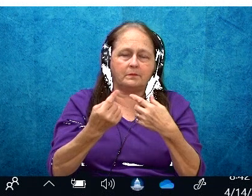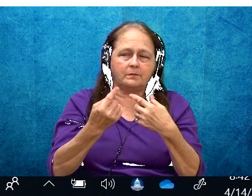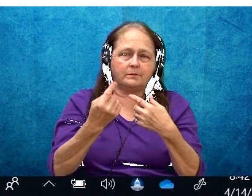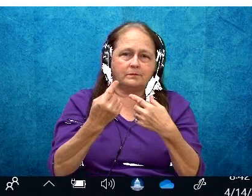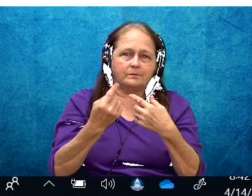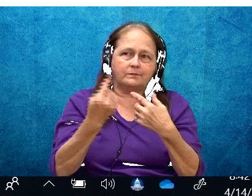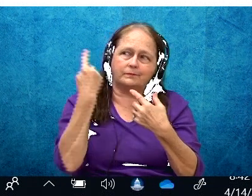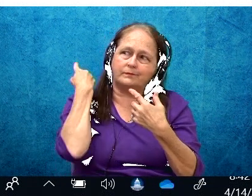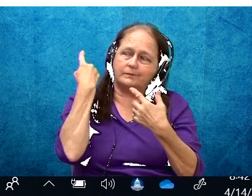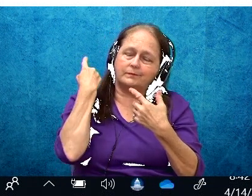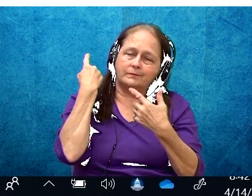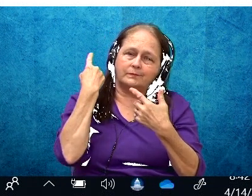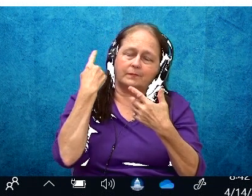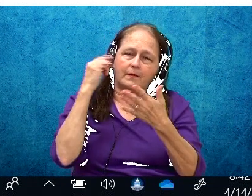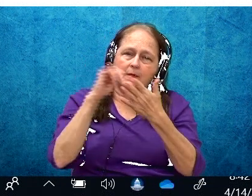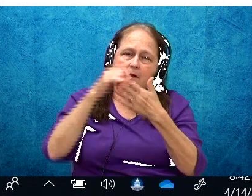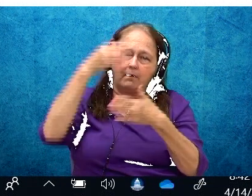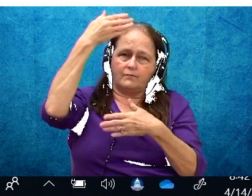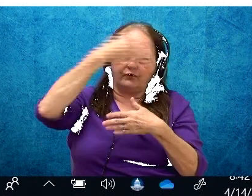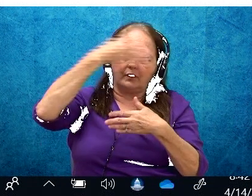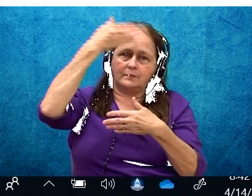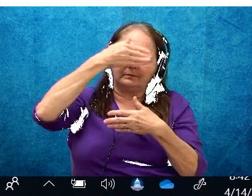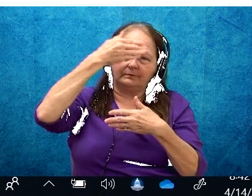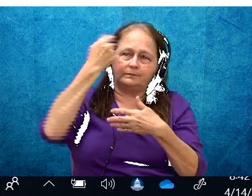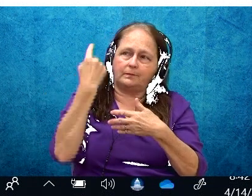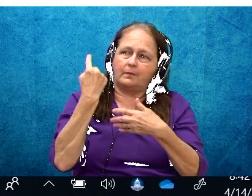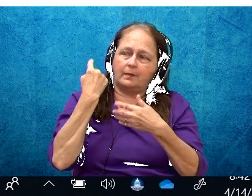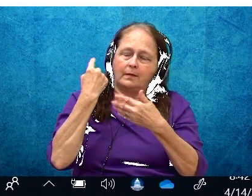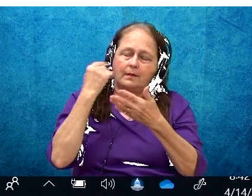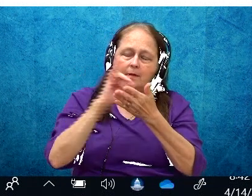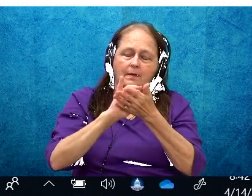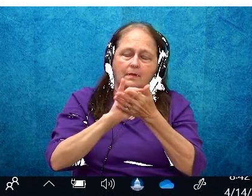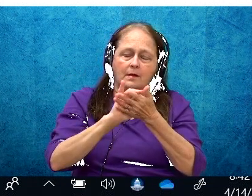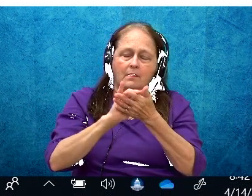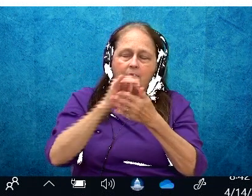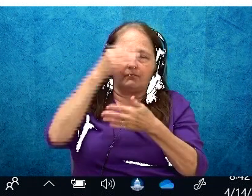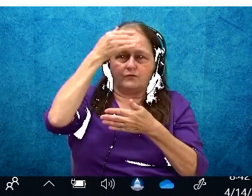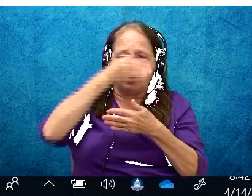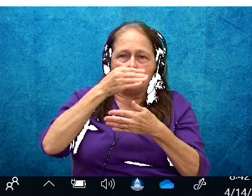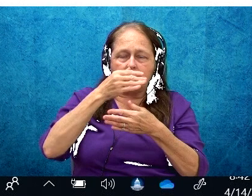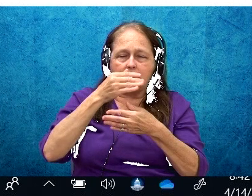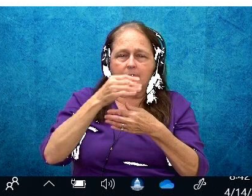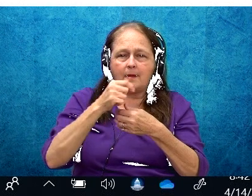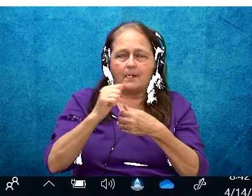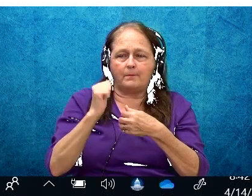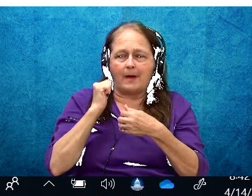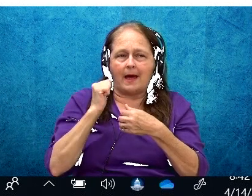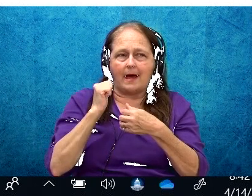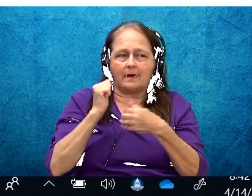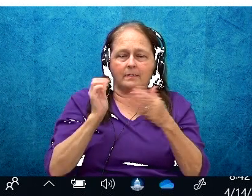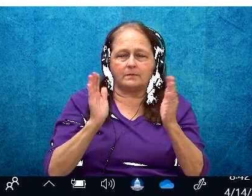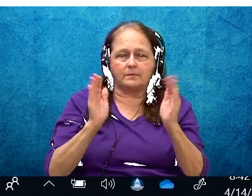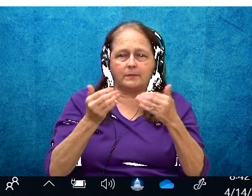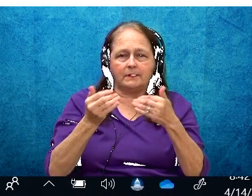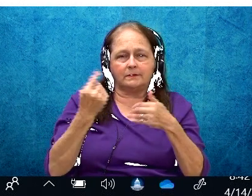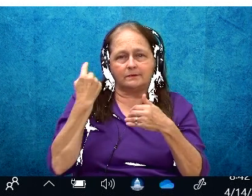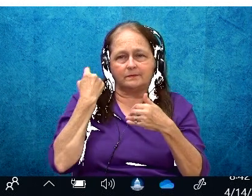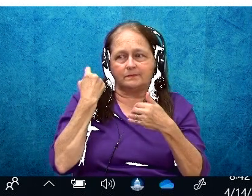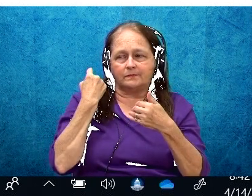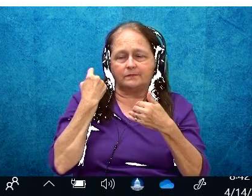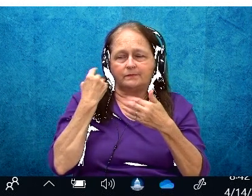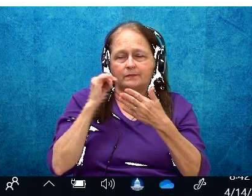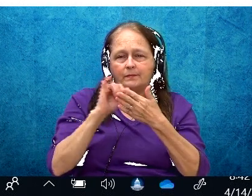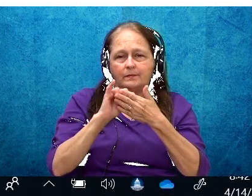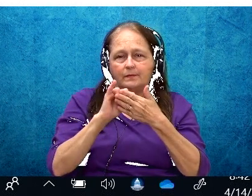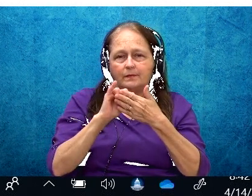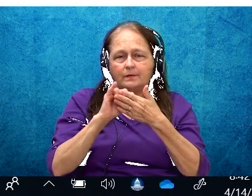take the front piece and the back piece and you say,